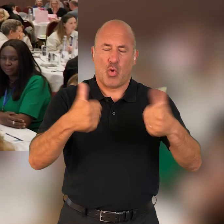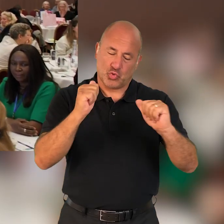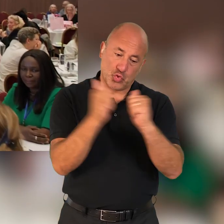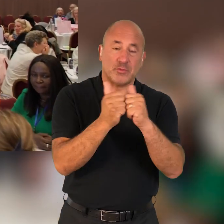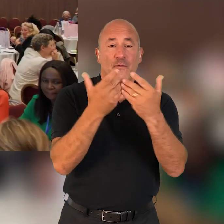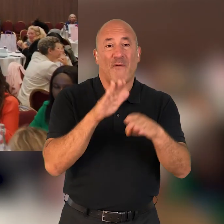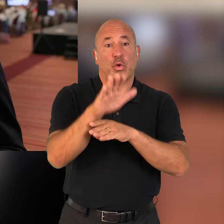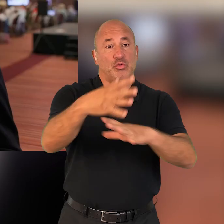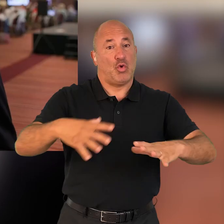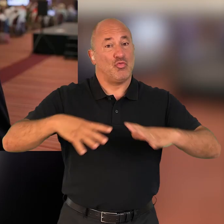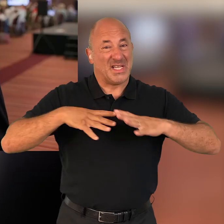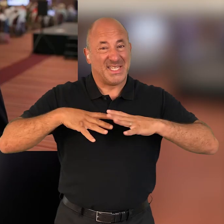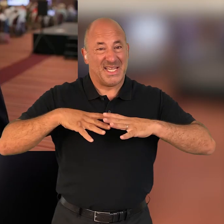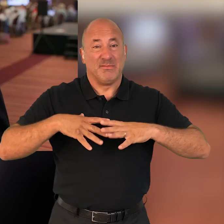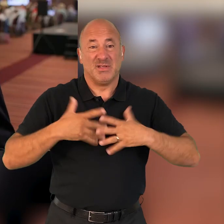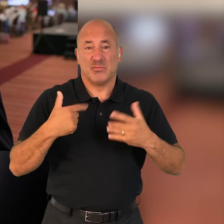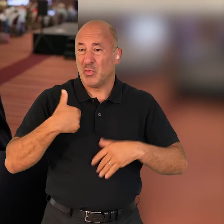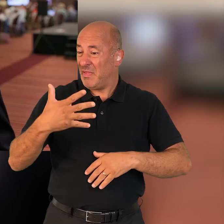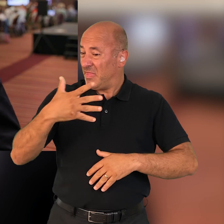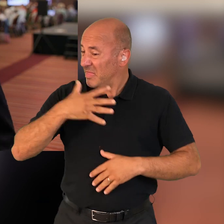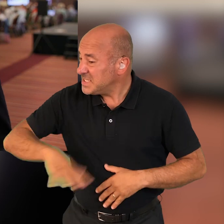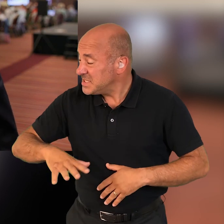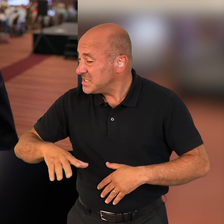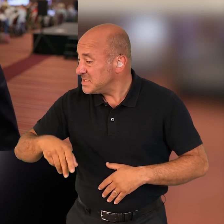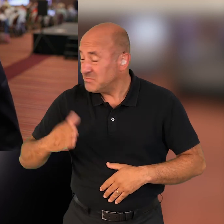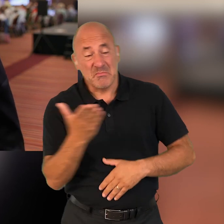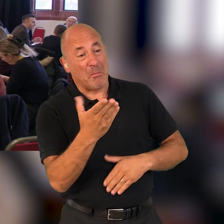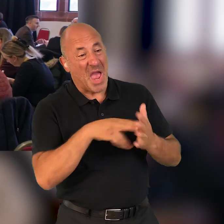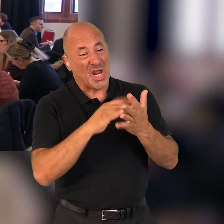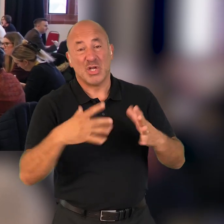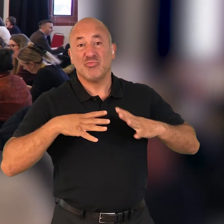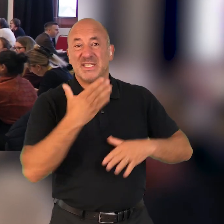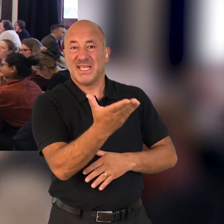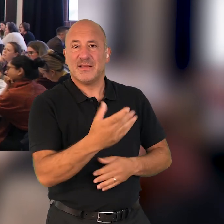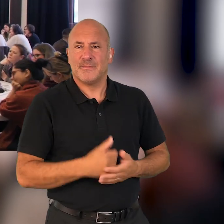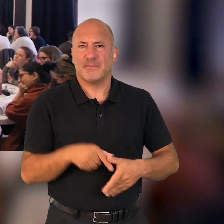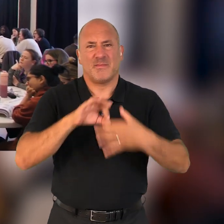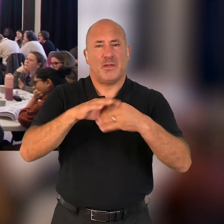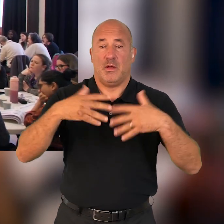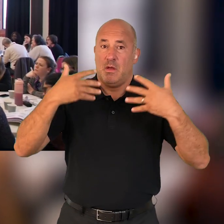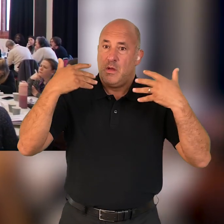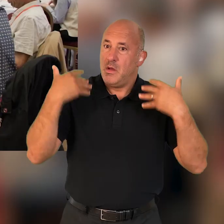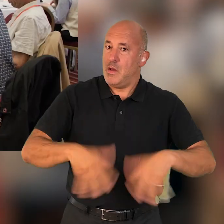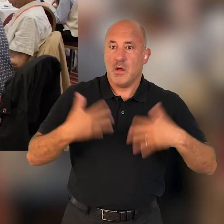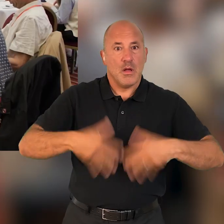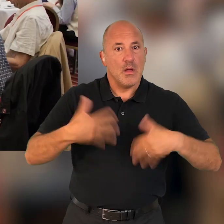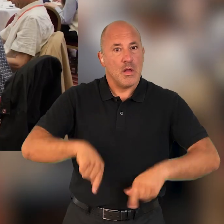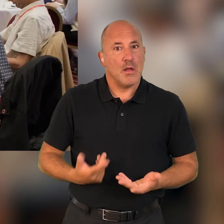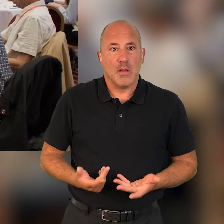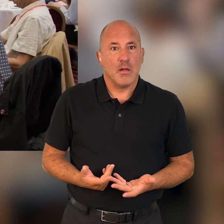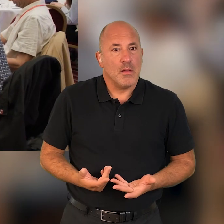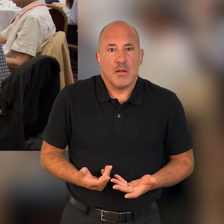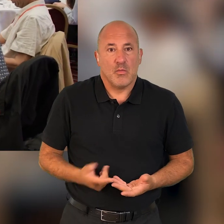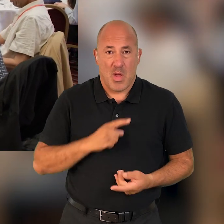its feet, but to make sure it's fit for the future and to make sure it's always there for us when we need it. This engagement is a landmark moment in the history of the